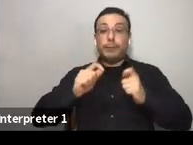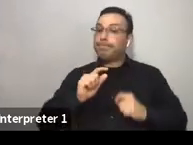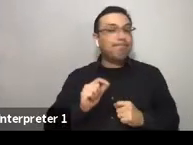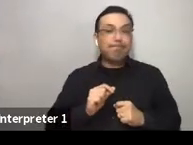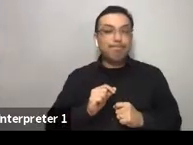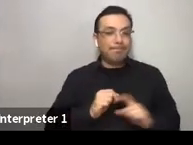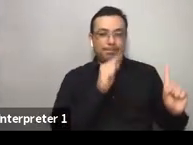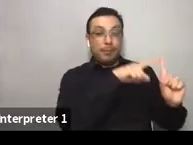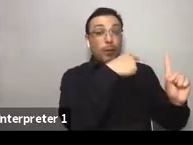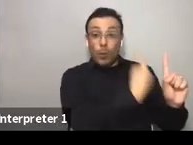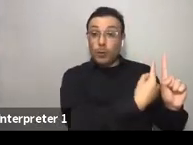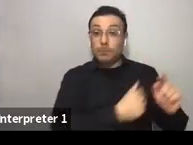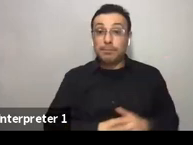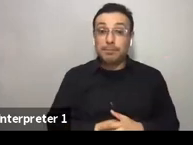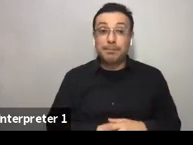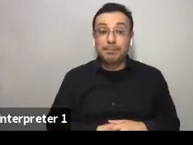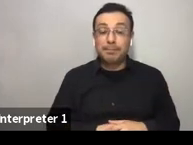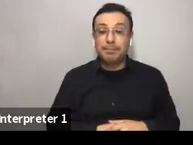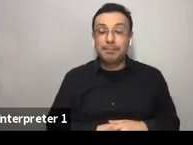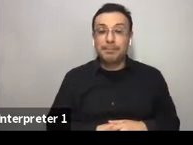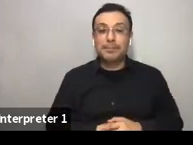We'll talk now, let's see.